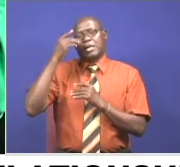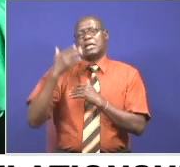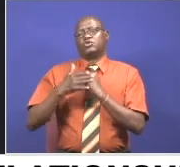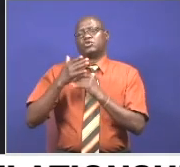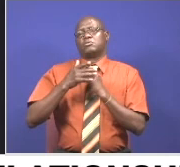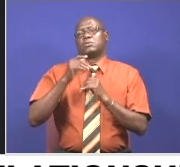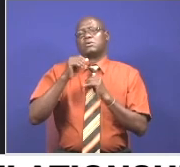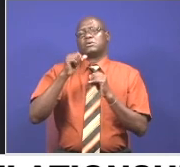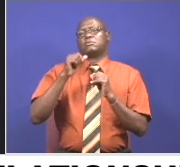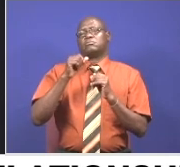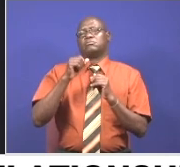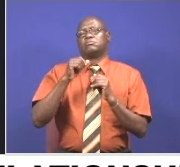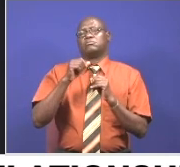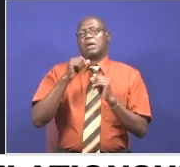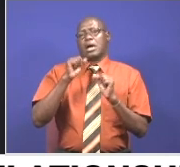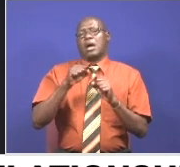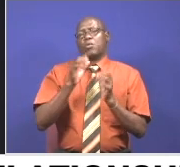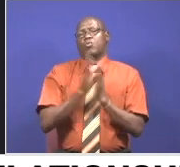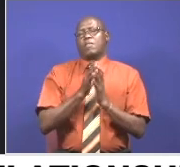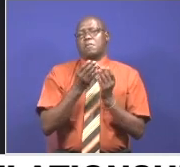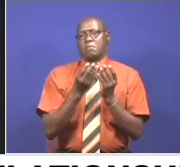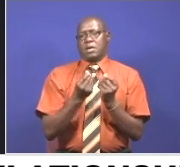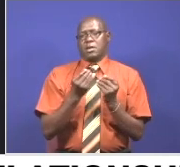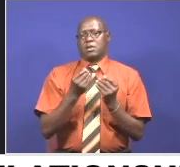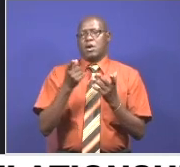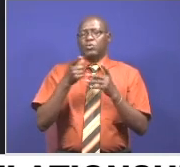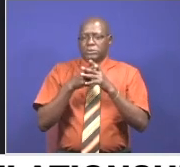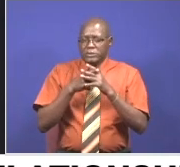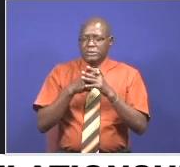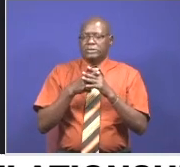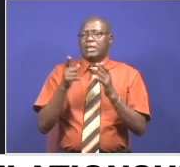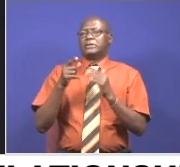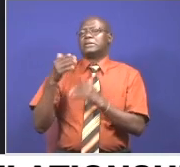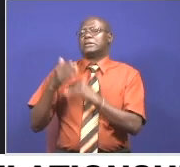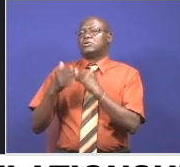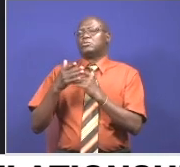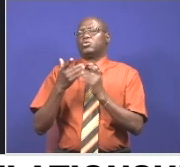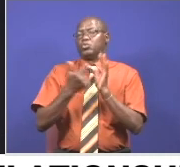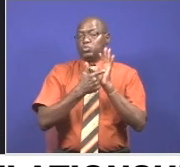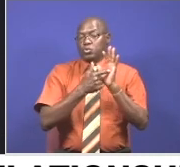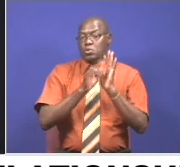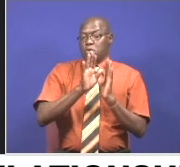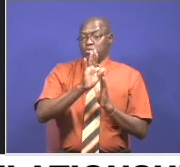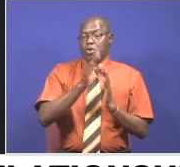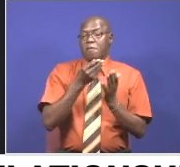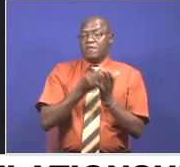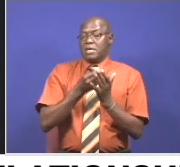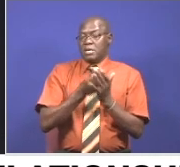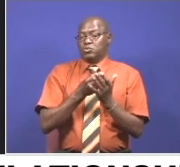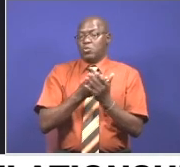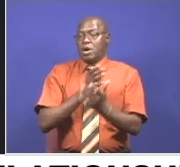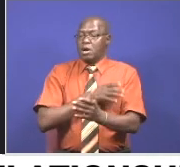what point, when people have now started dating, do you start revealing details about your financial capacity